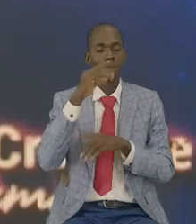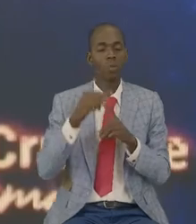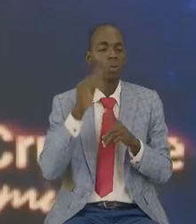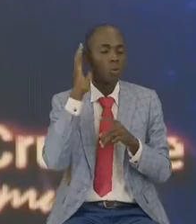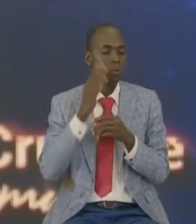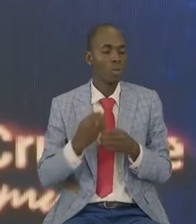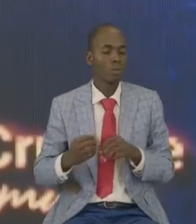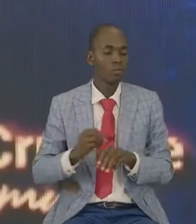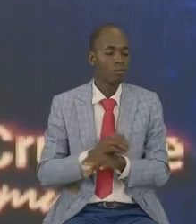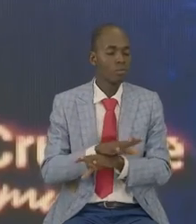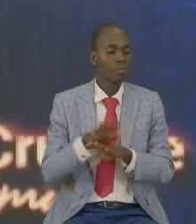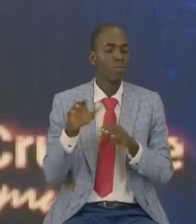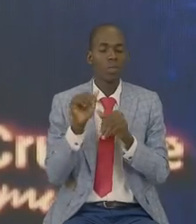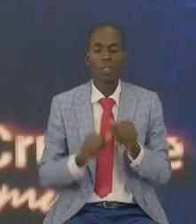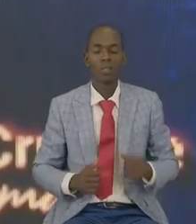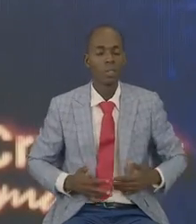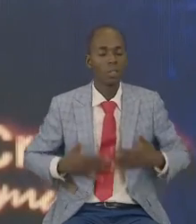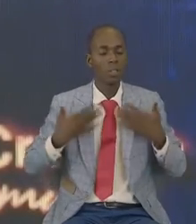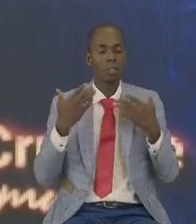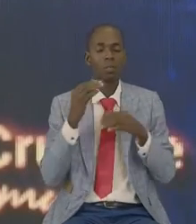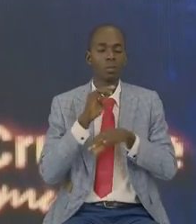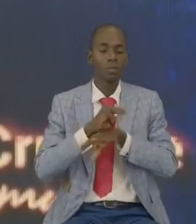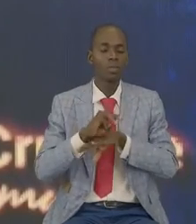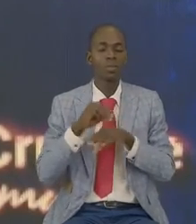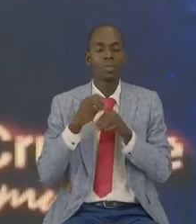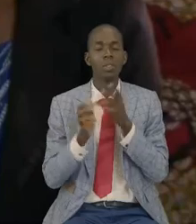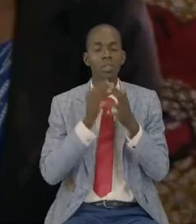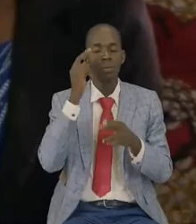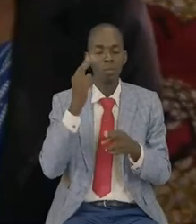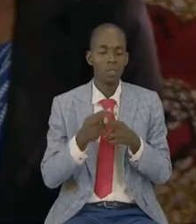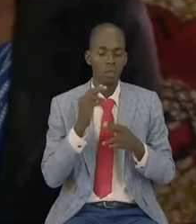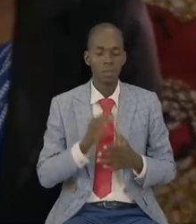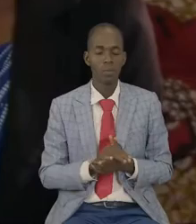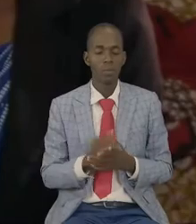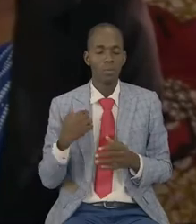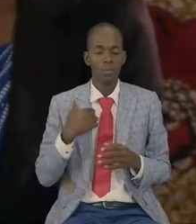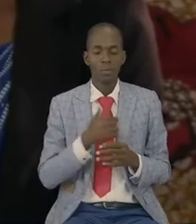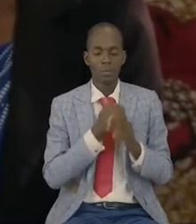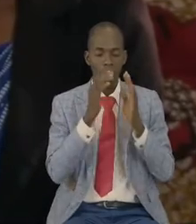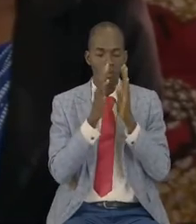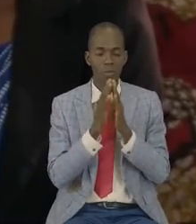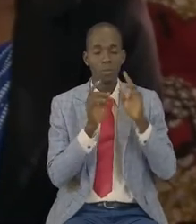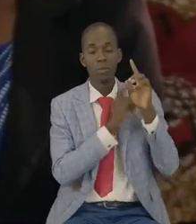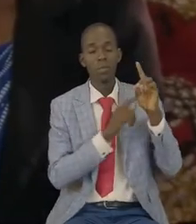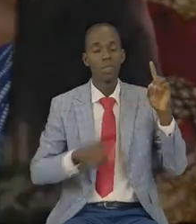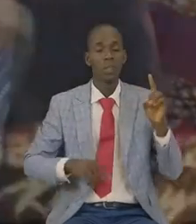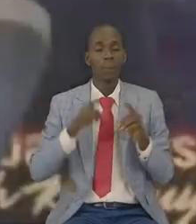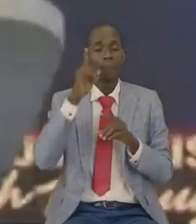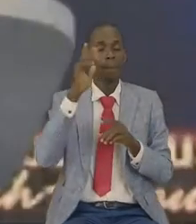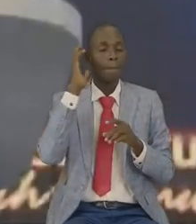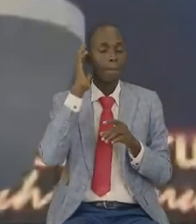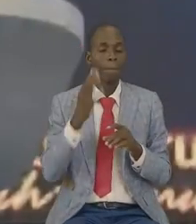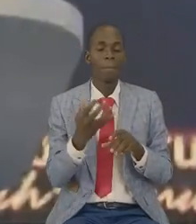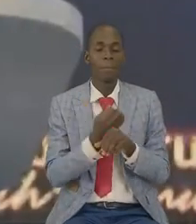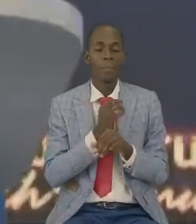every life, every ministry, in Jesus' name. Amen. We pray, Lord, you take us from